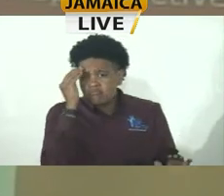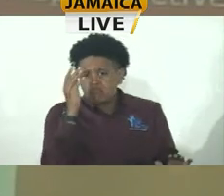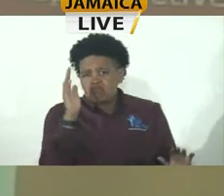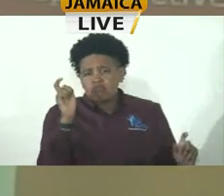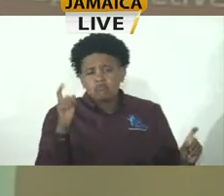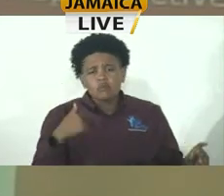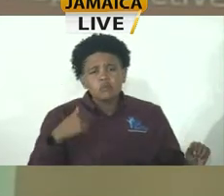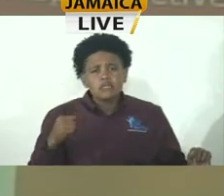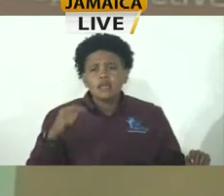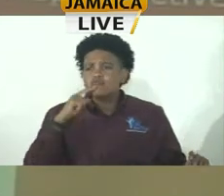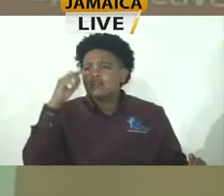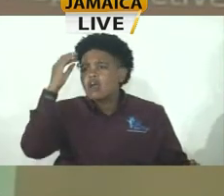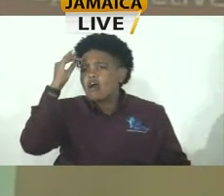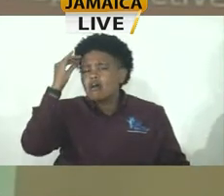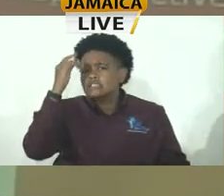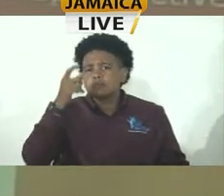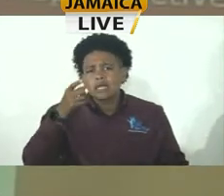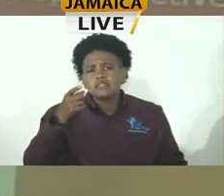can contemplate